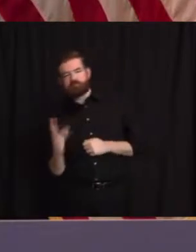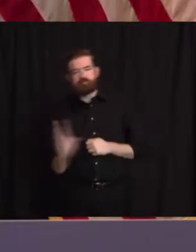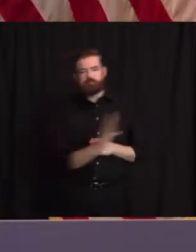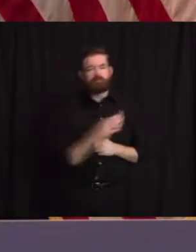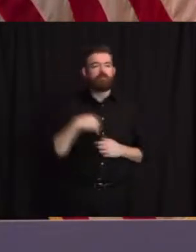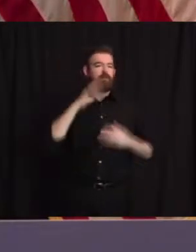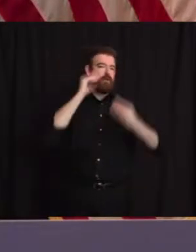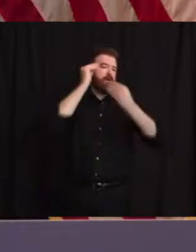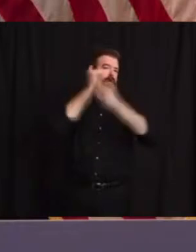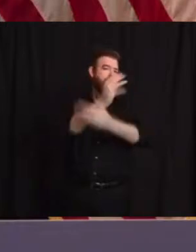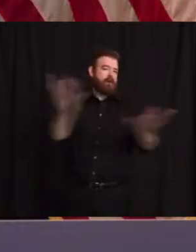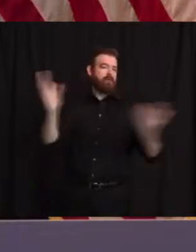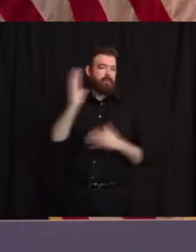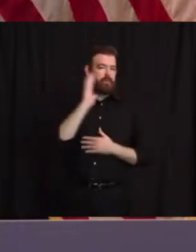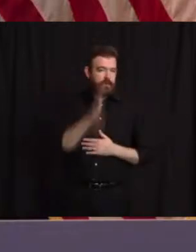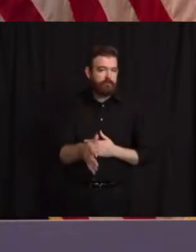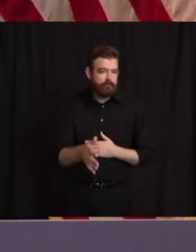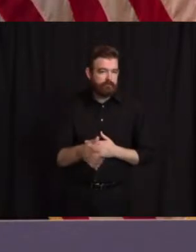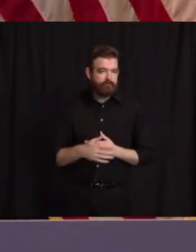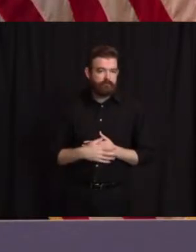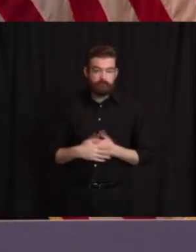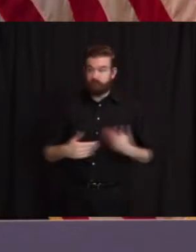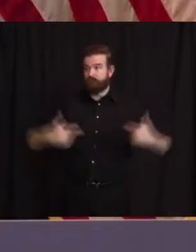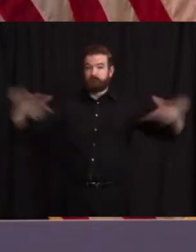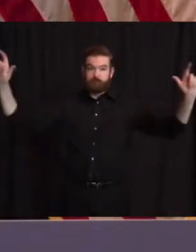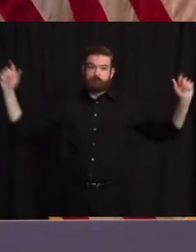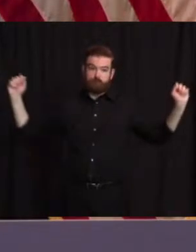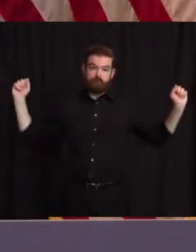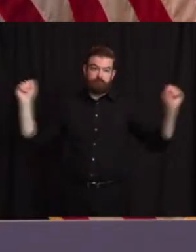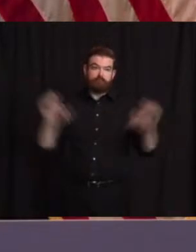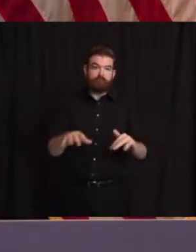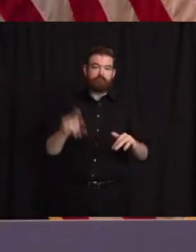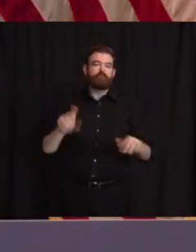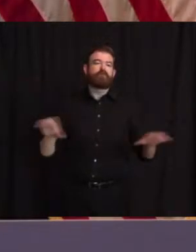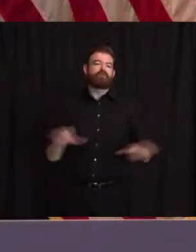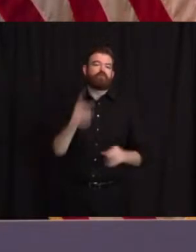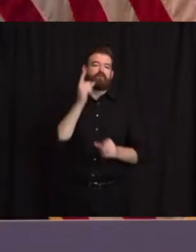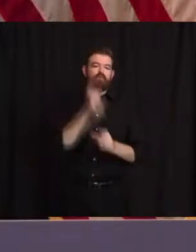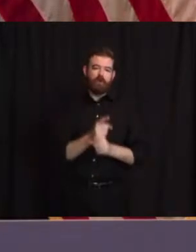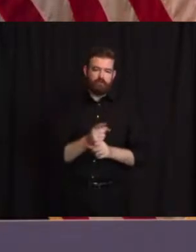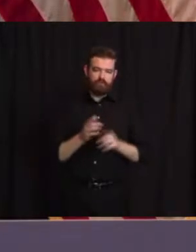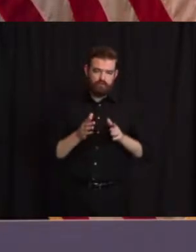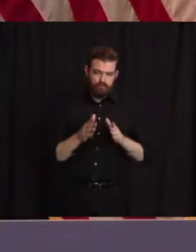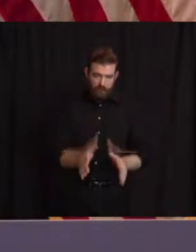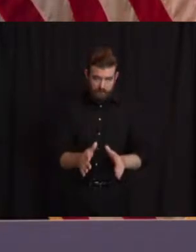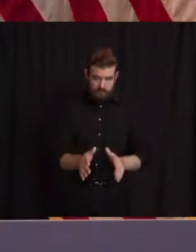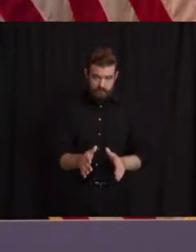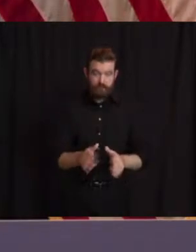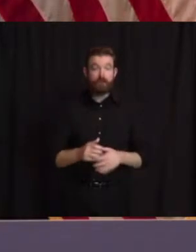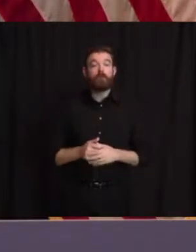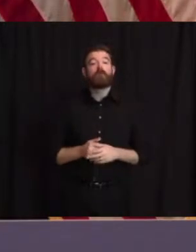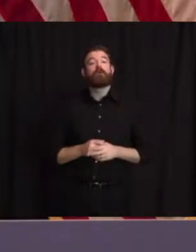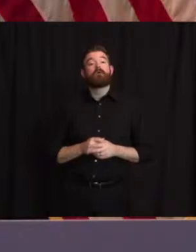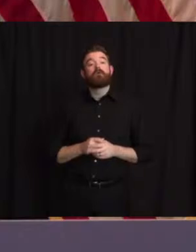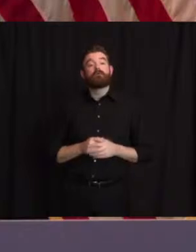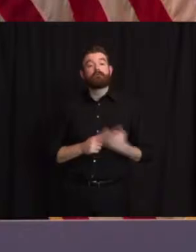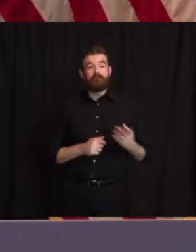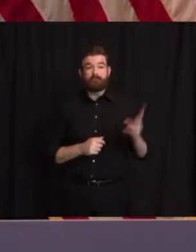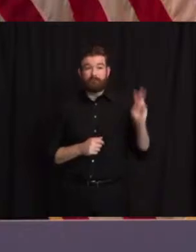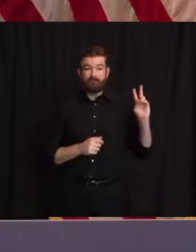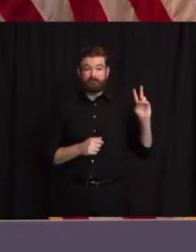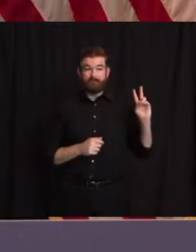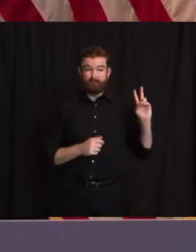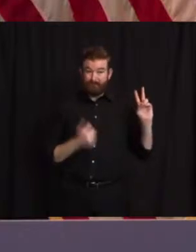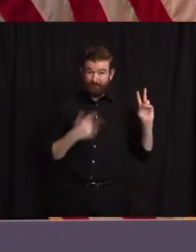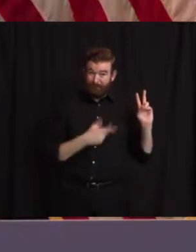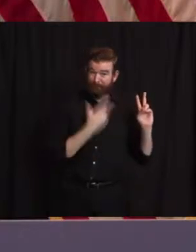be a big gathering and it has to be done right. And I echo what Judy said, this super spreader notion, and Christina may comment on this at some point as